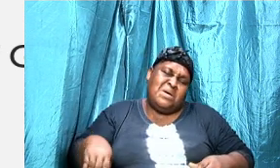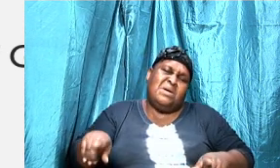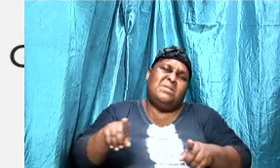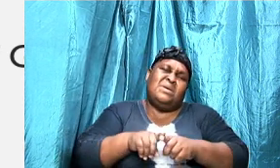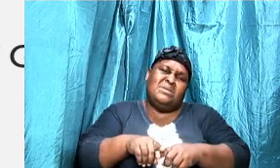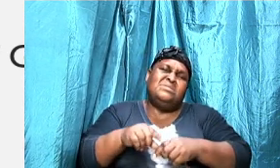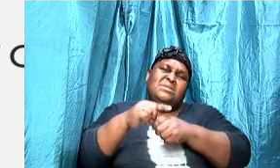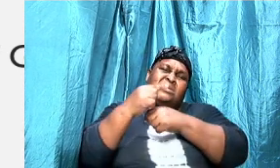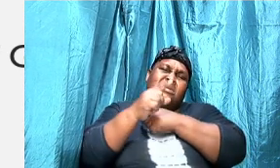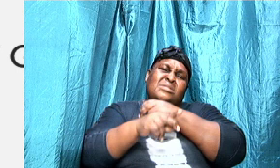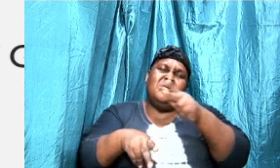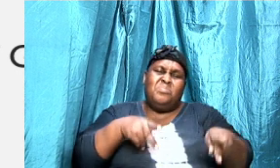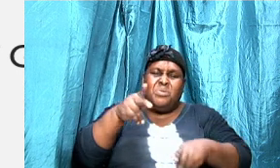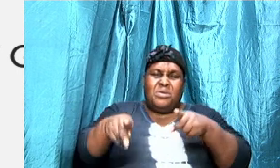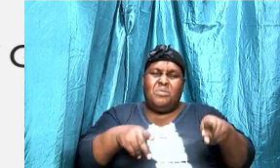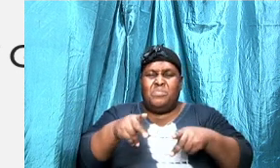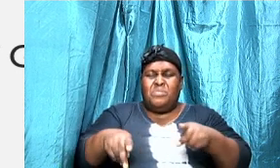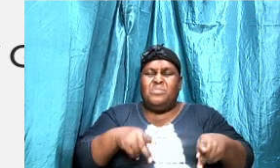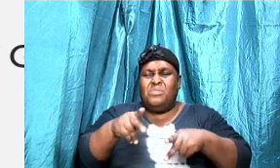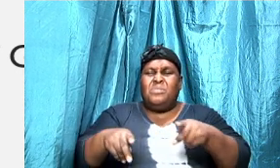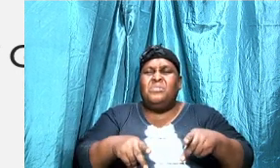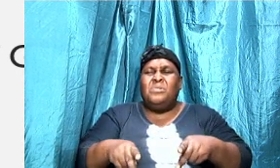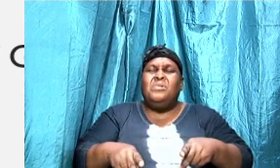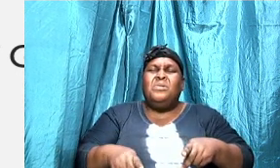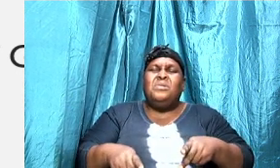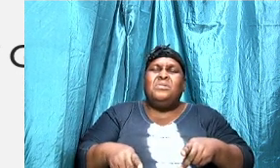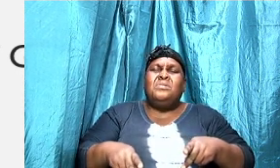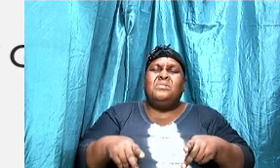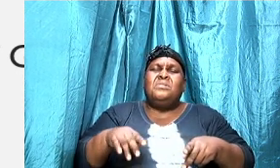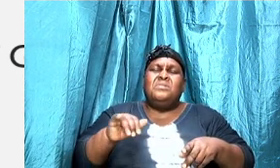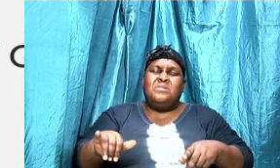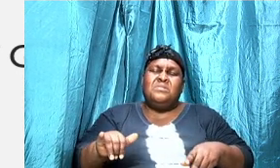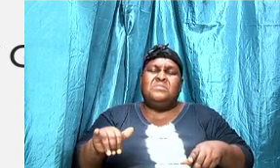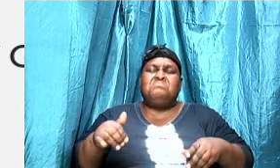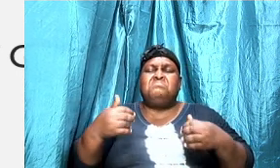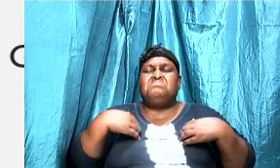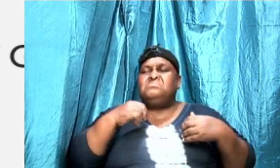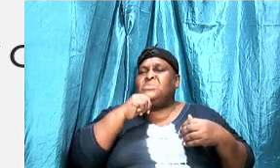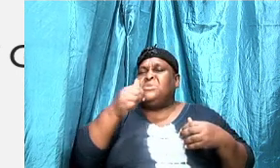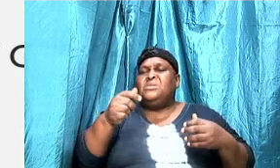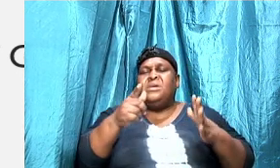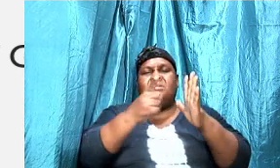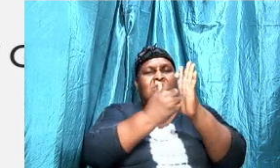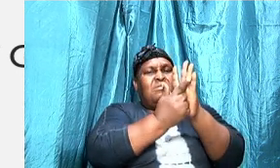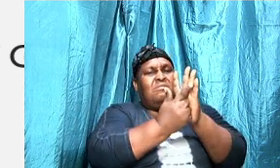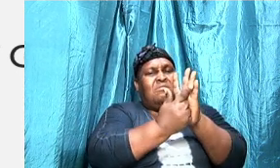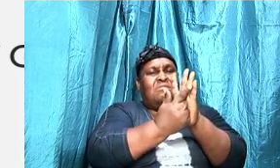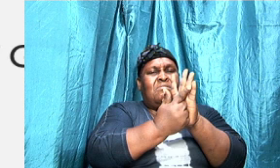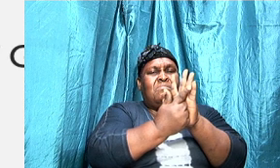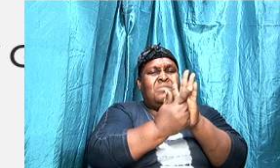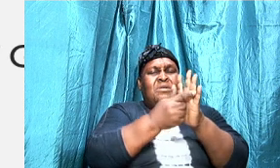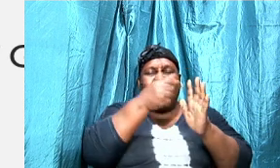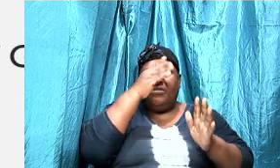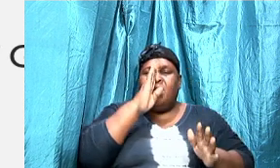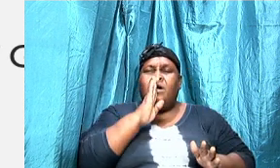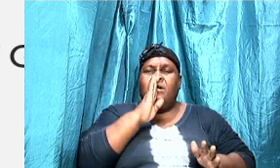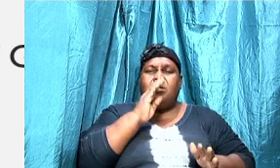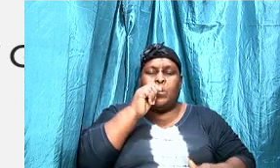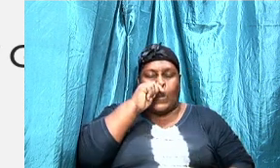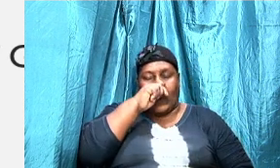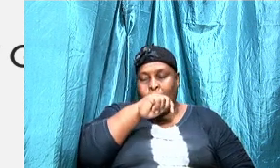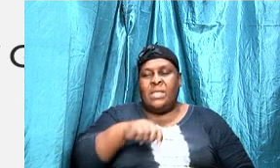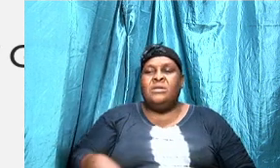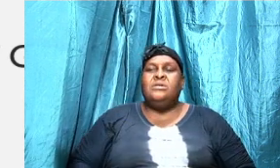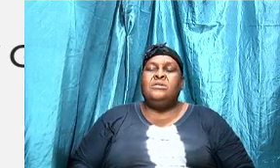as bad as the people before, you know, that had not the law. Amen. And so he went on